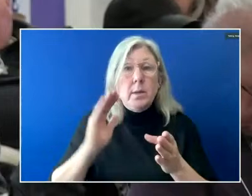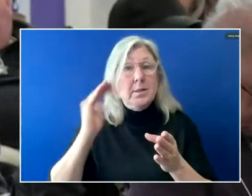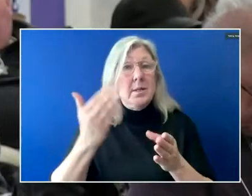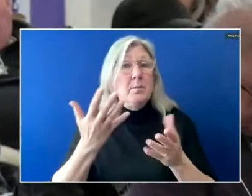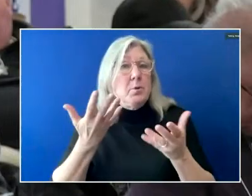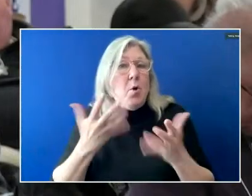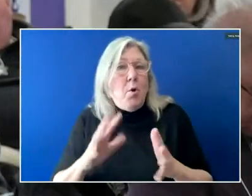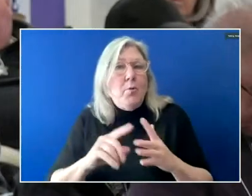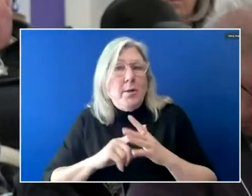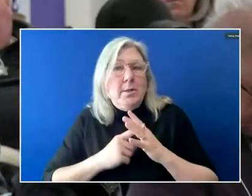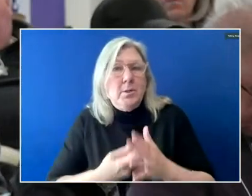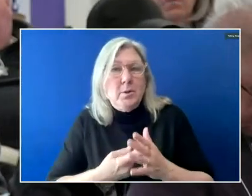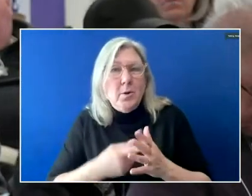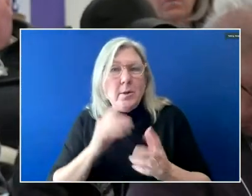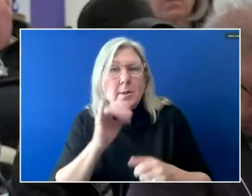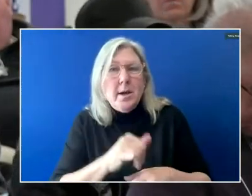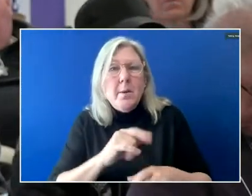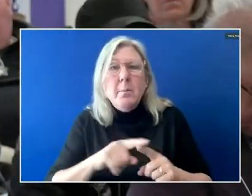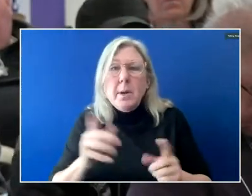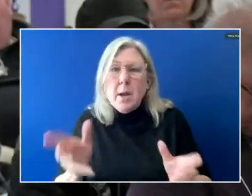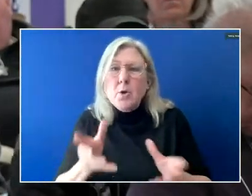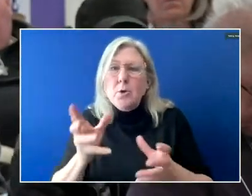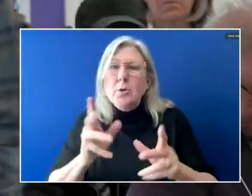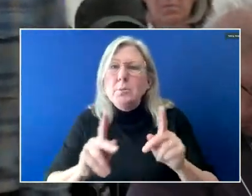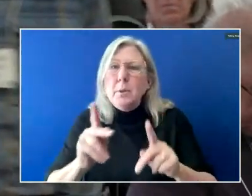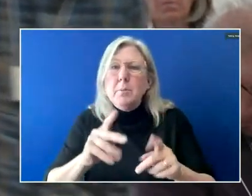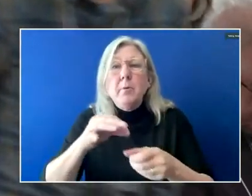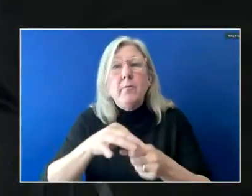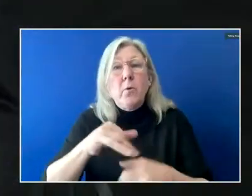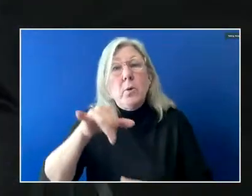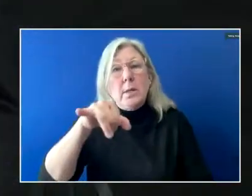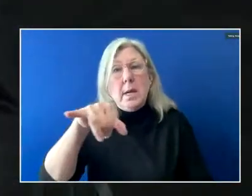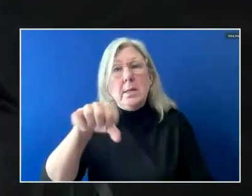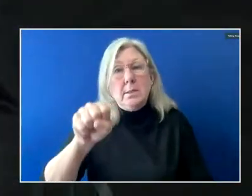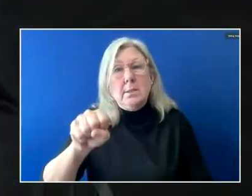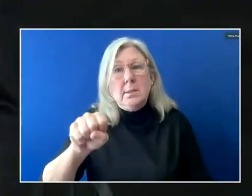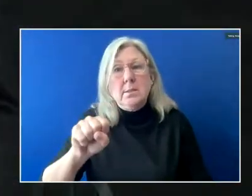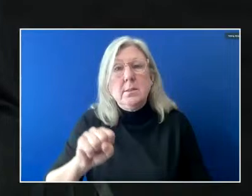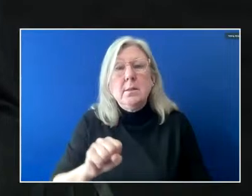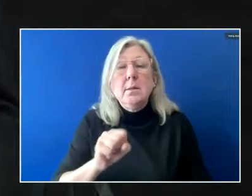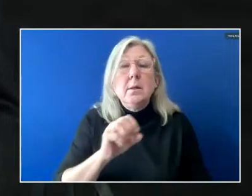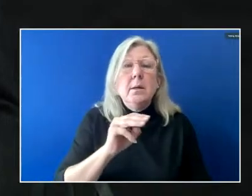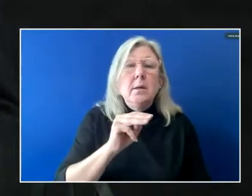I would encourage people to to vote Yes Miss